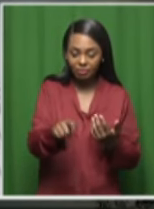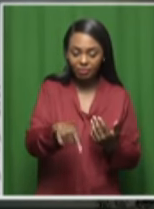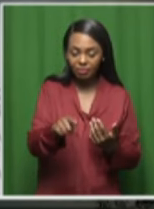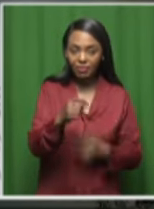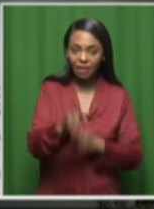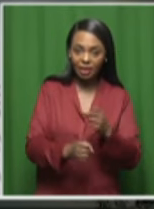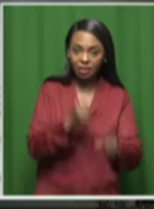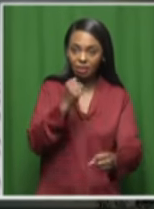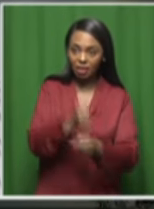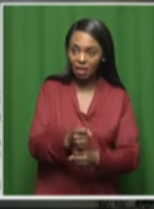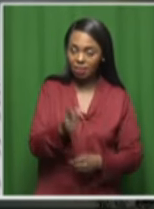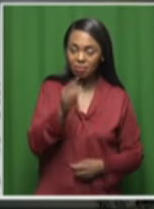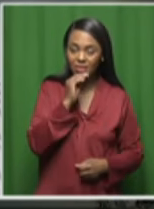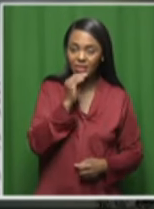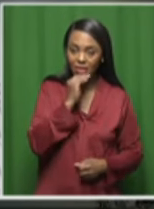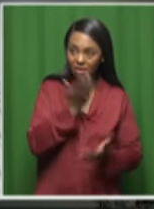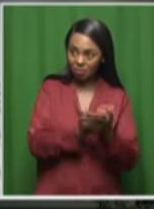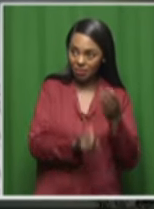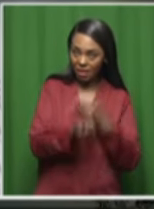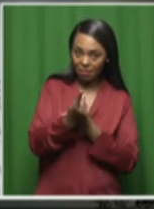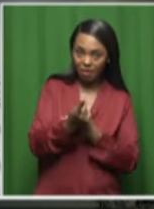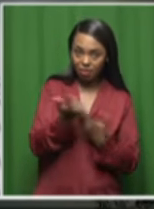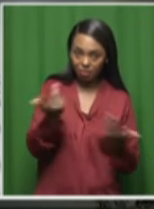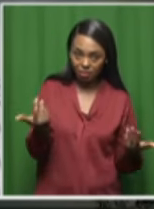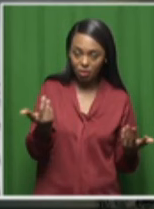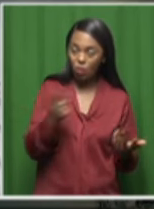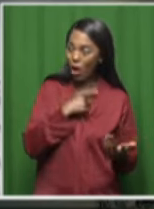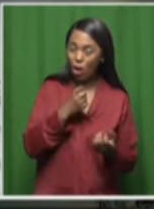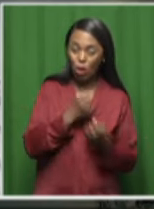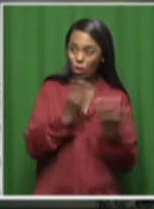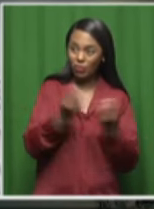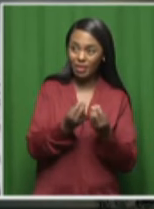Is this attainable? There's lots that needs to happen.